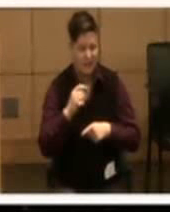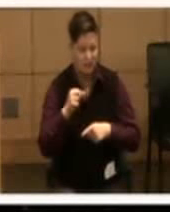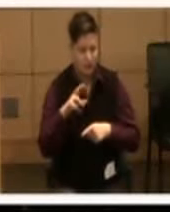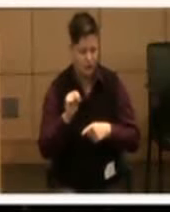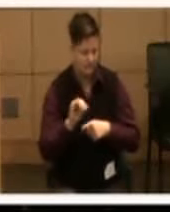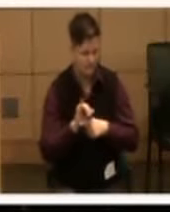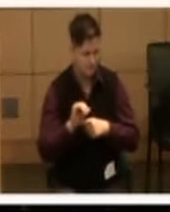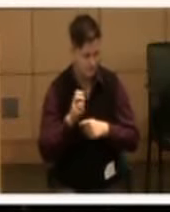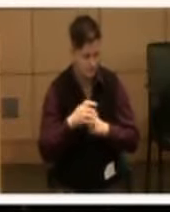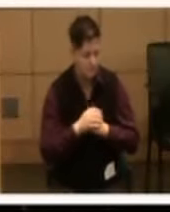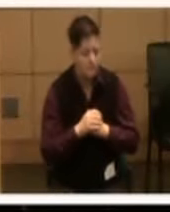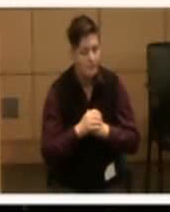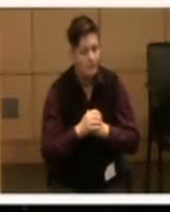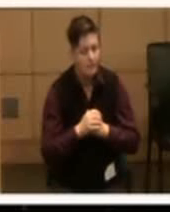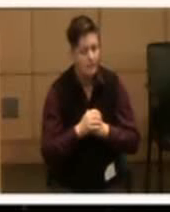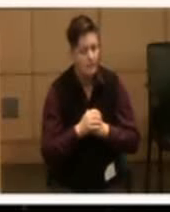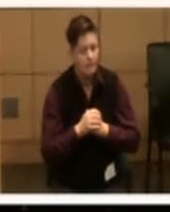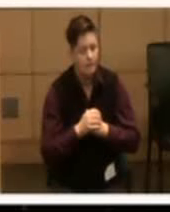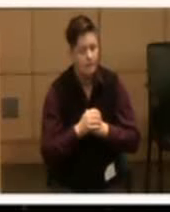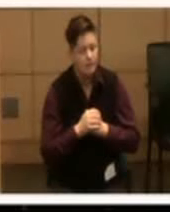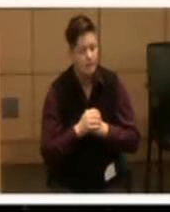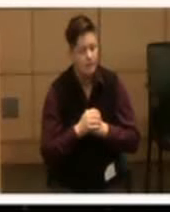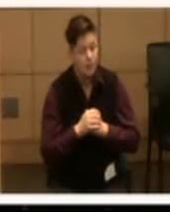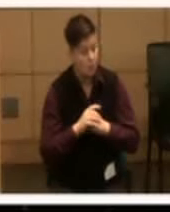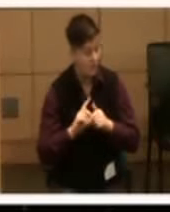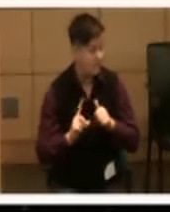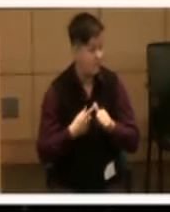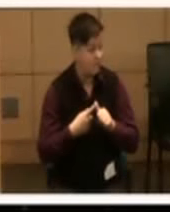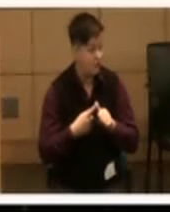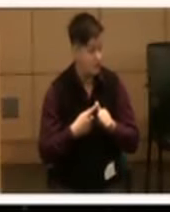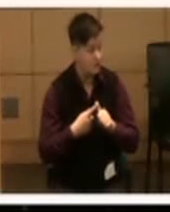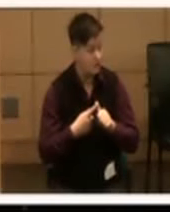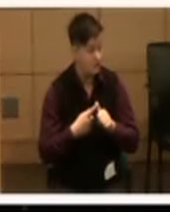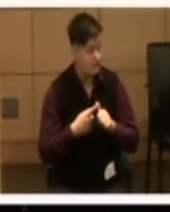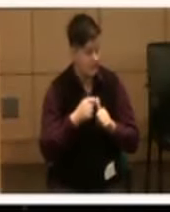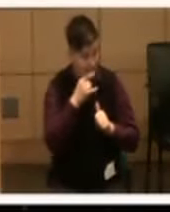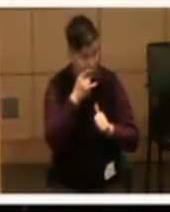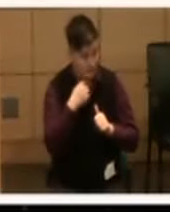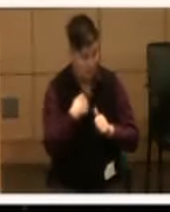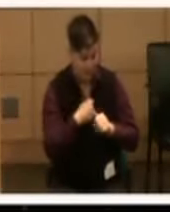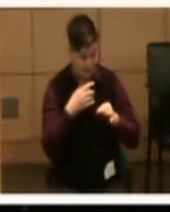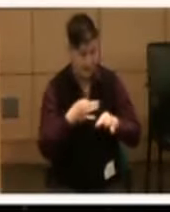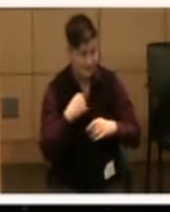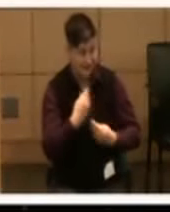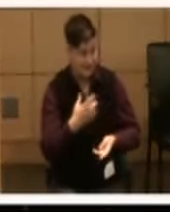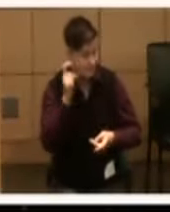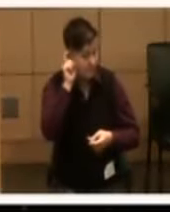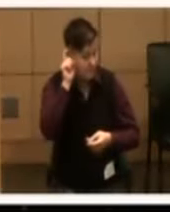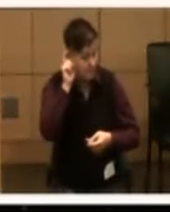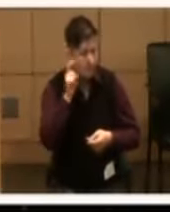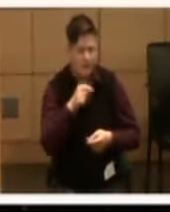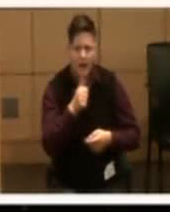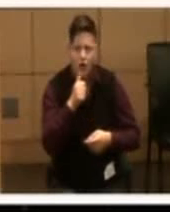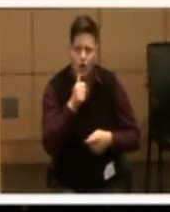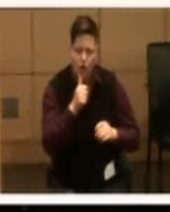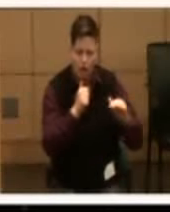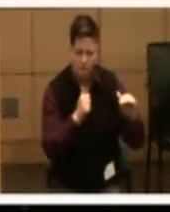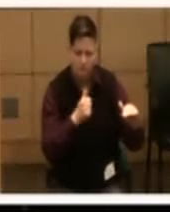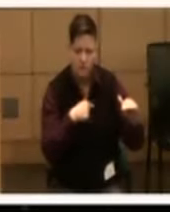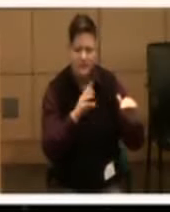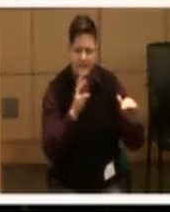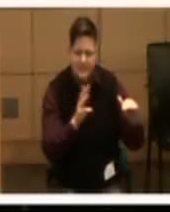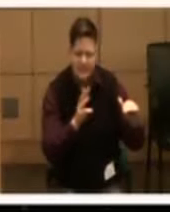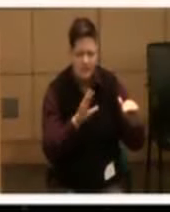first children that our group amplified was a little girl who was about 6 or 7, had a lot of risk factors